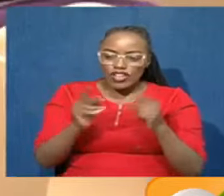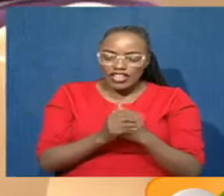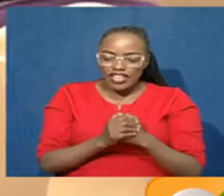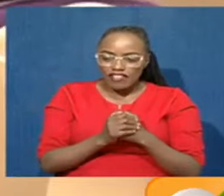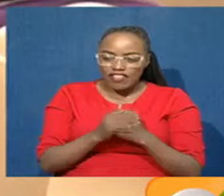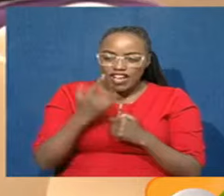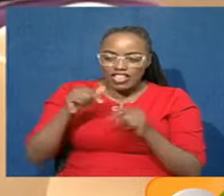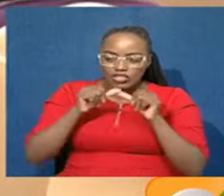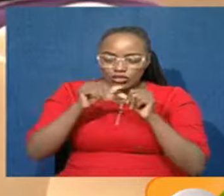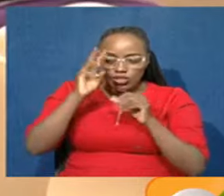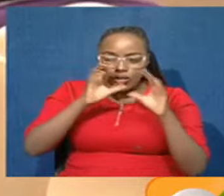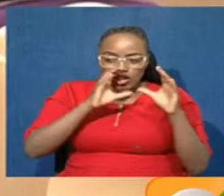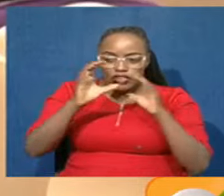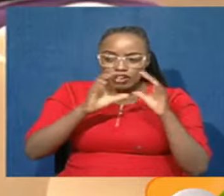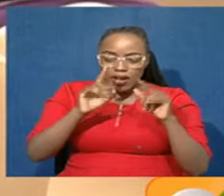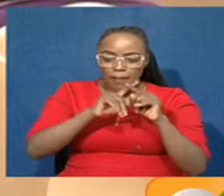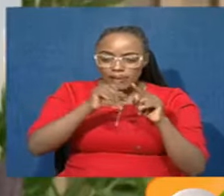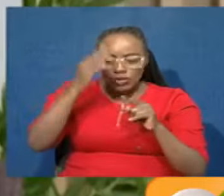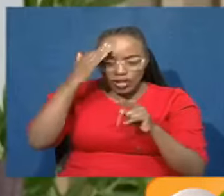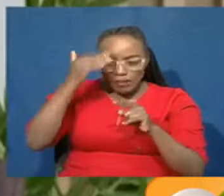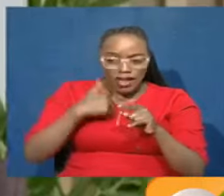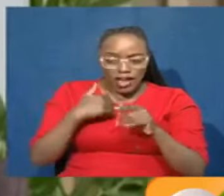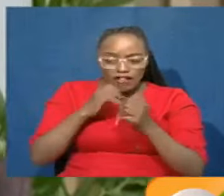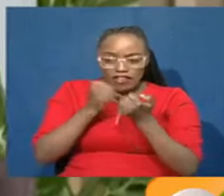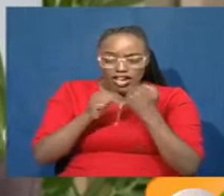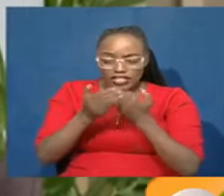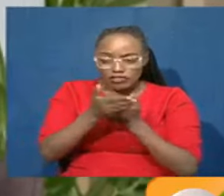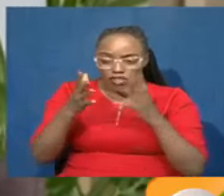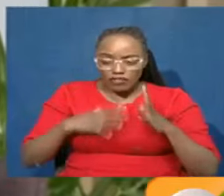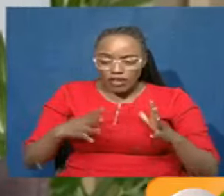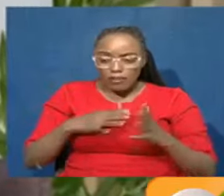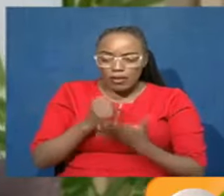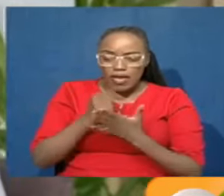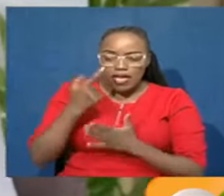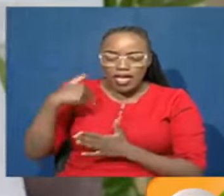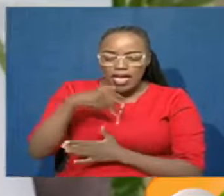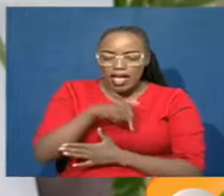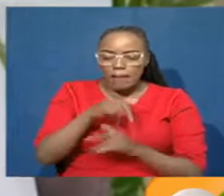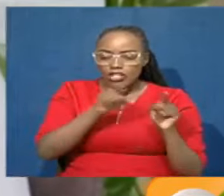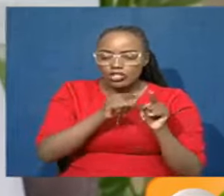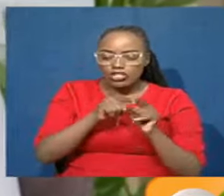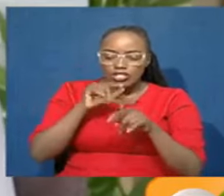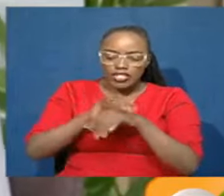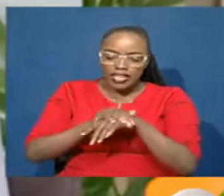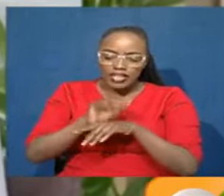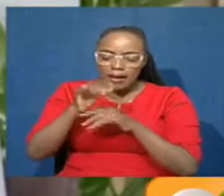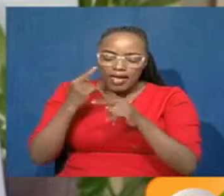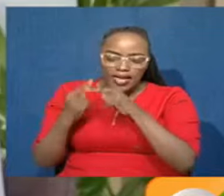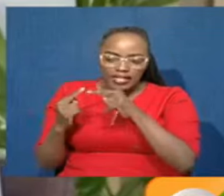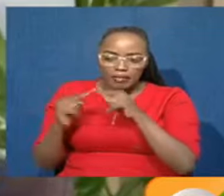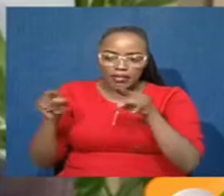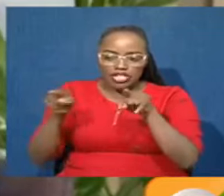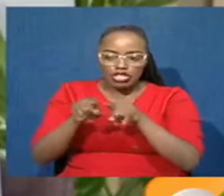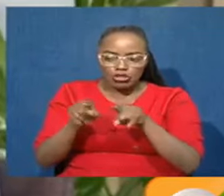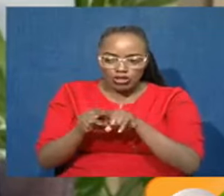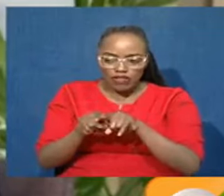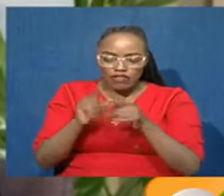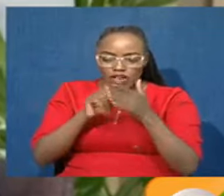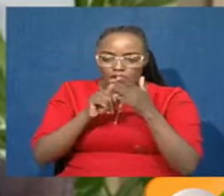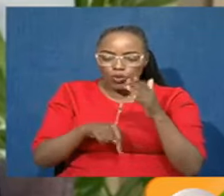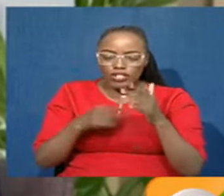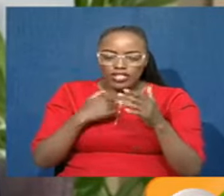We will continue this conversation, but remember we also have an active audience here that will be helping us to also give their experiences in as far as what they